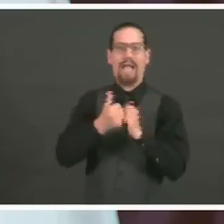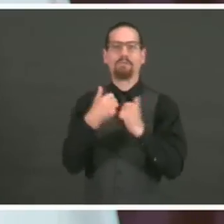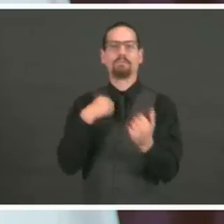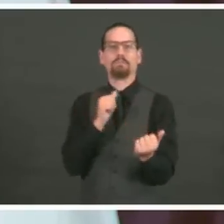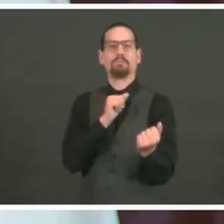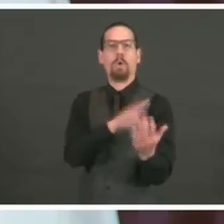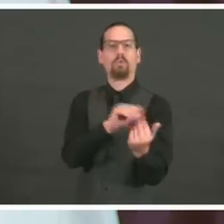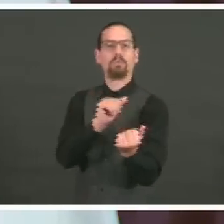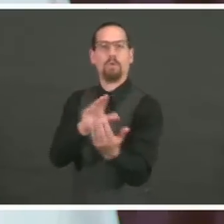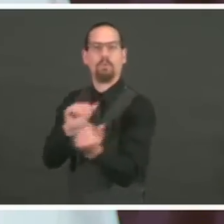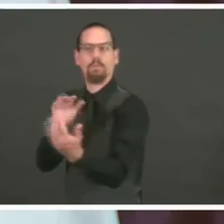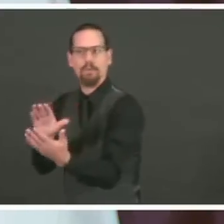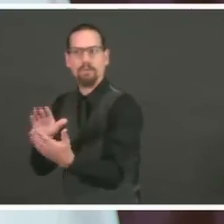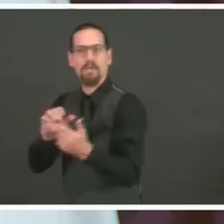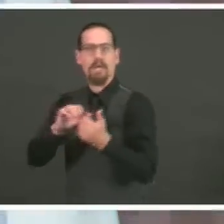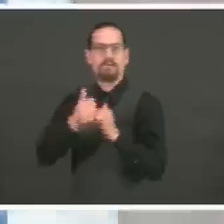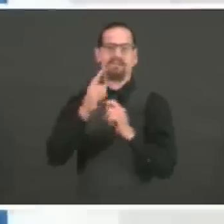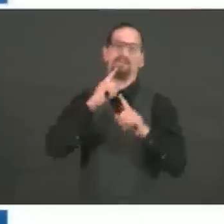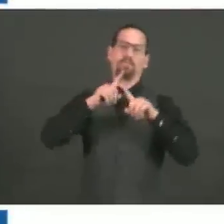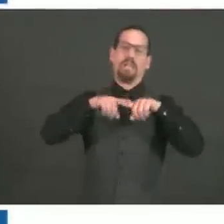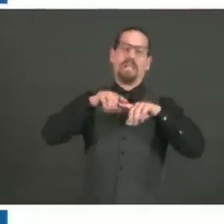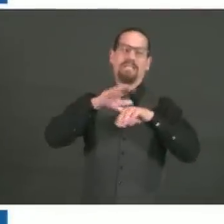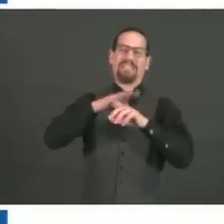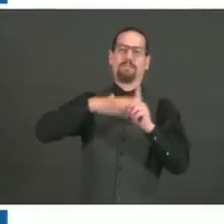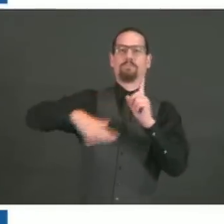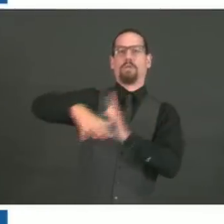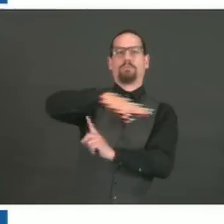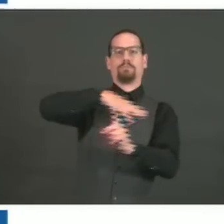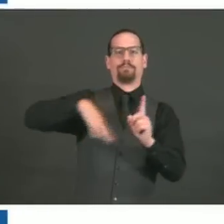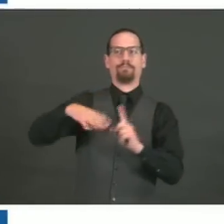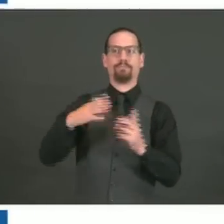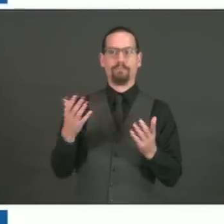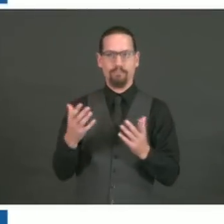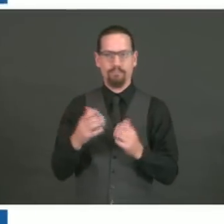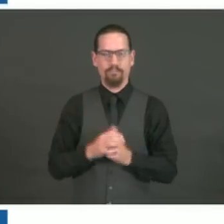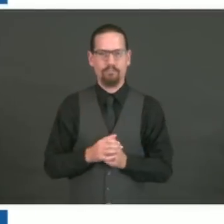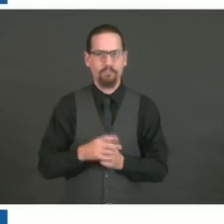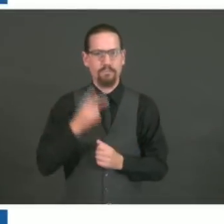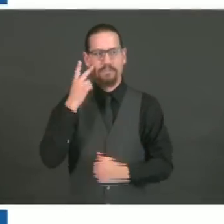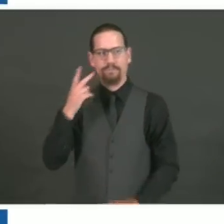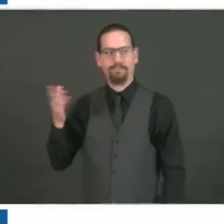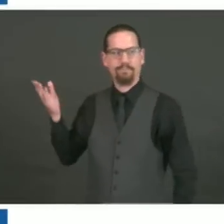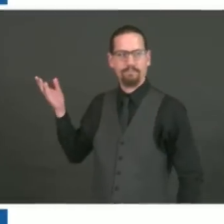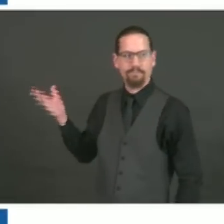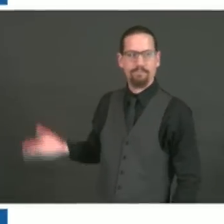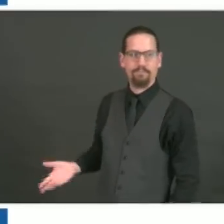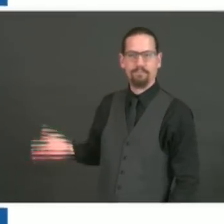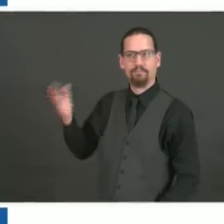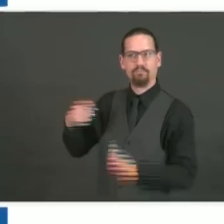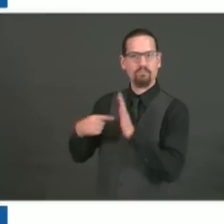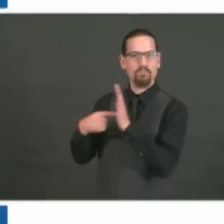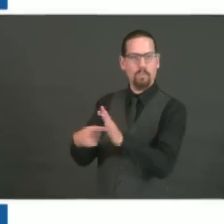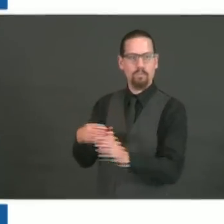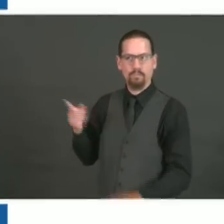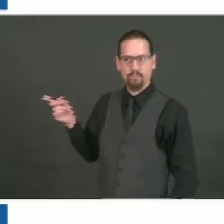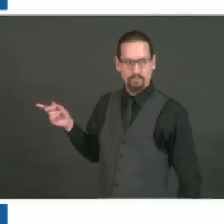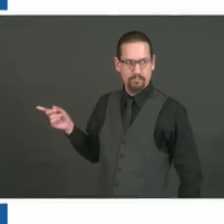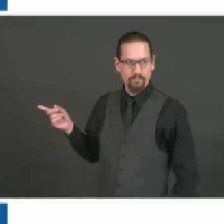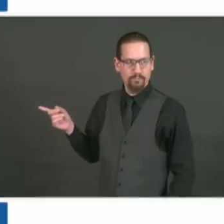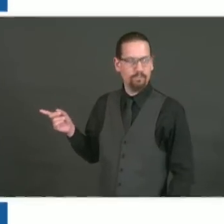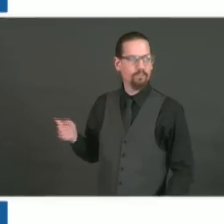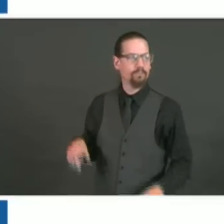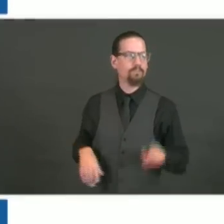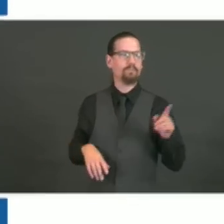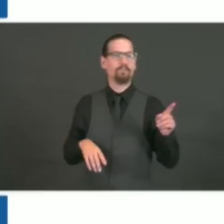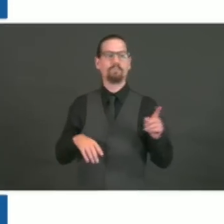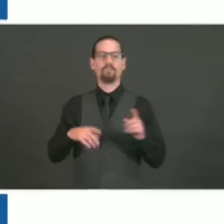school. And I'd ask you please to put a slide up which explains how we're going to think about it.